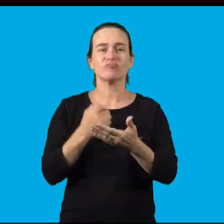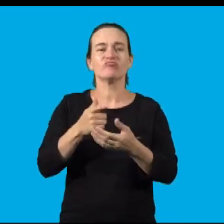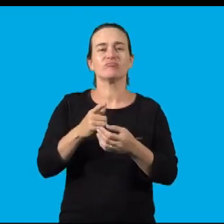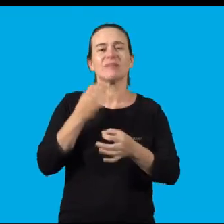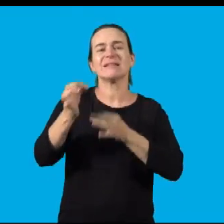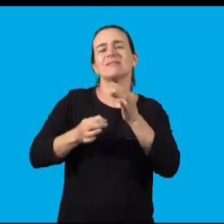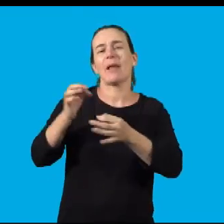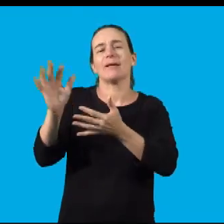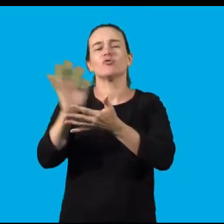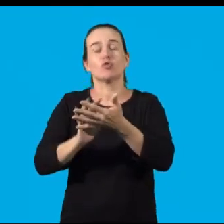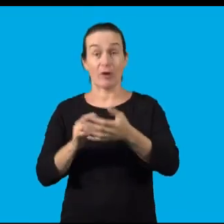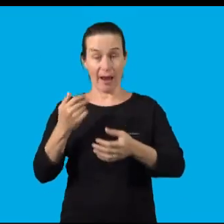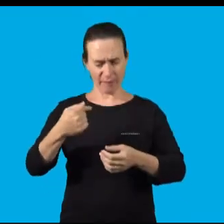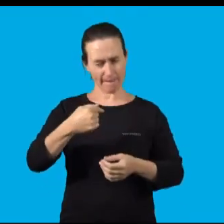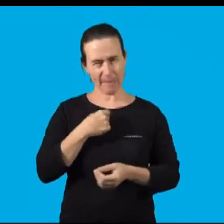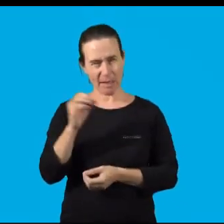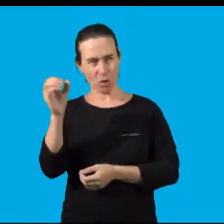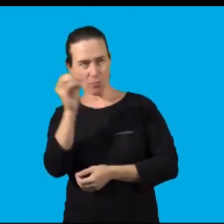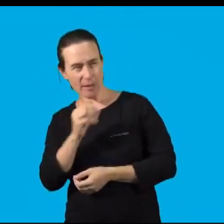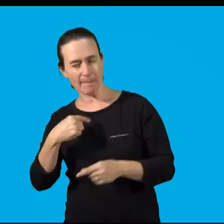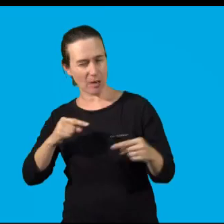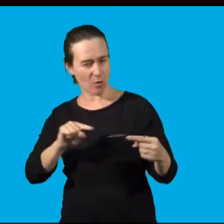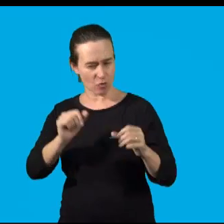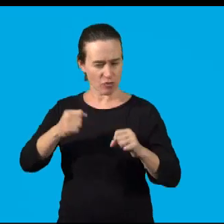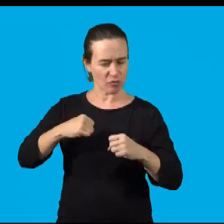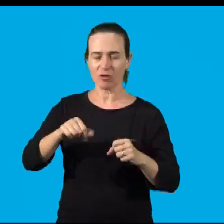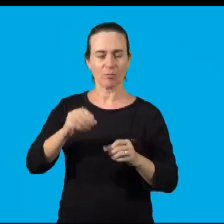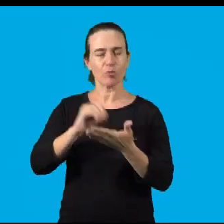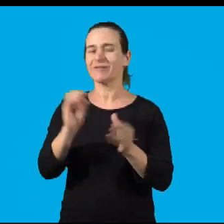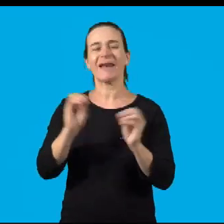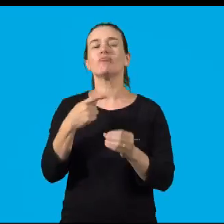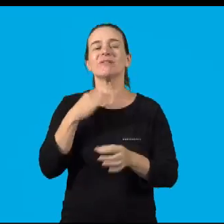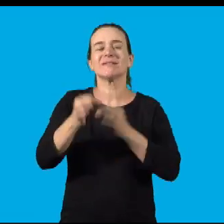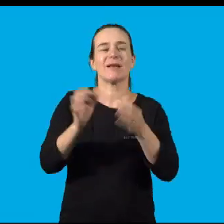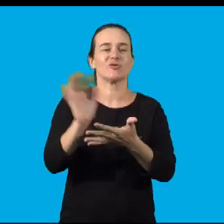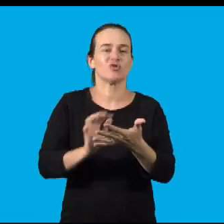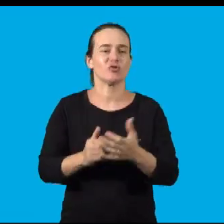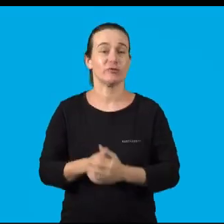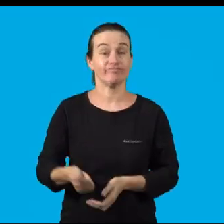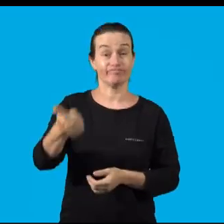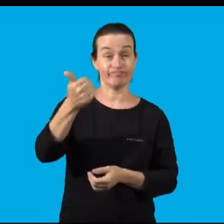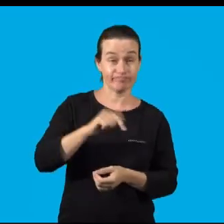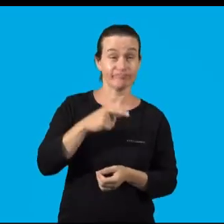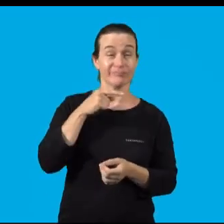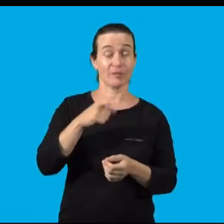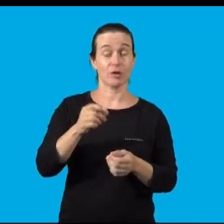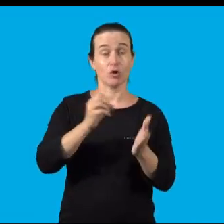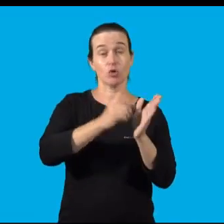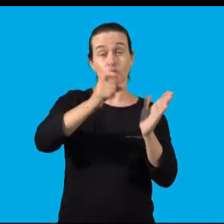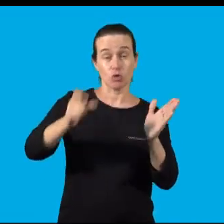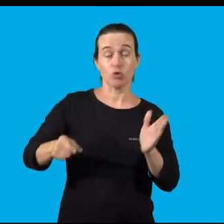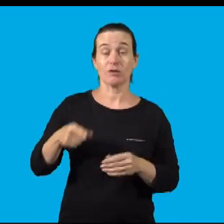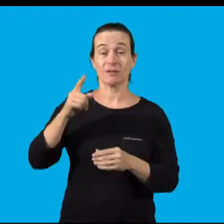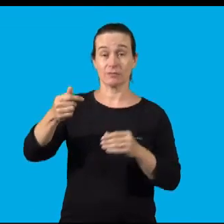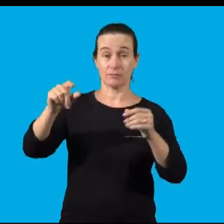were narrative and did not have an argument. Learners repeated the question statement as an introduction and at the